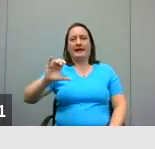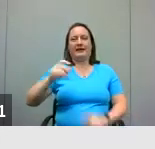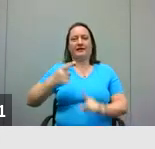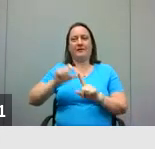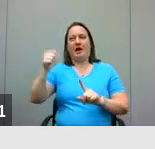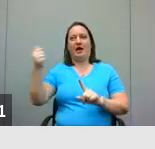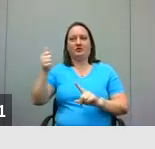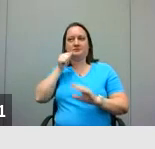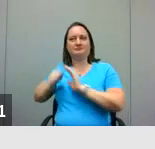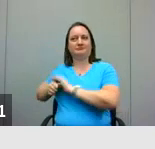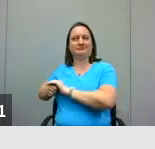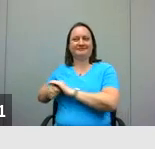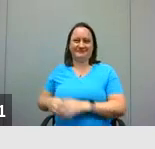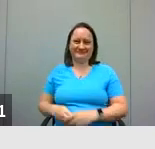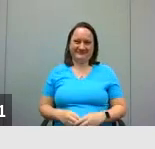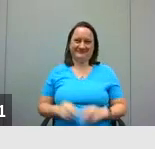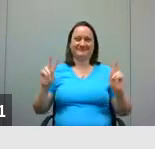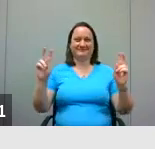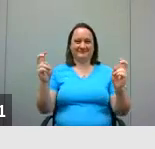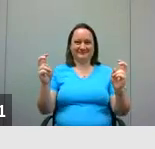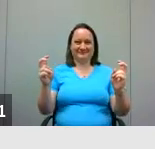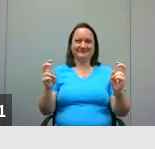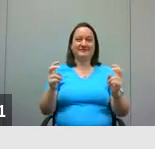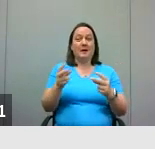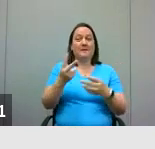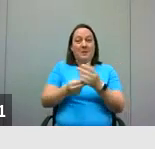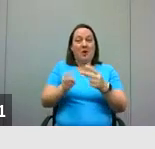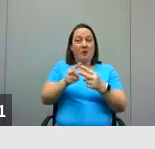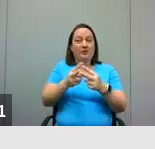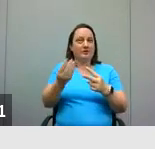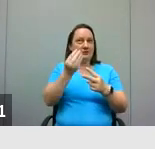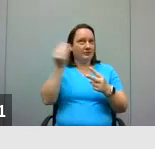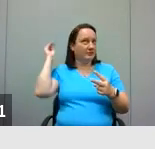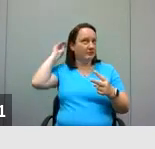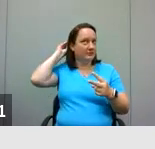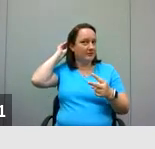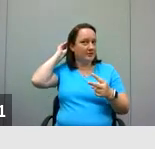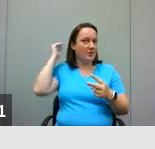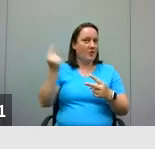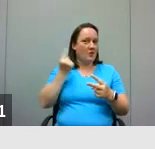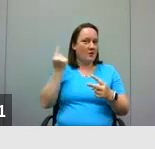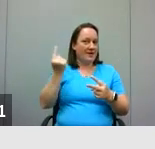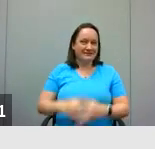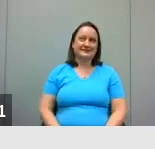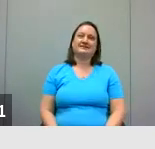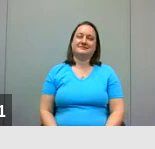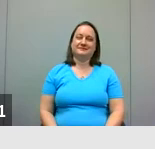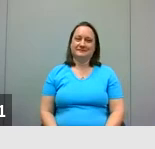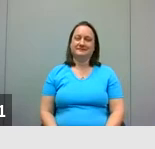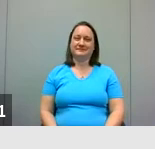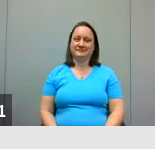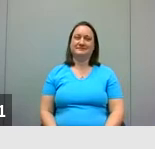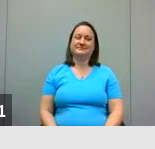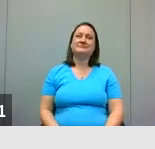Those two things have been in the back of my mind. And I have to say